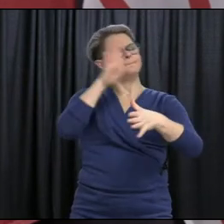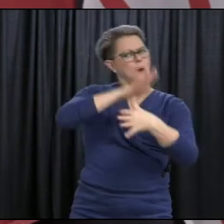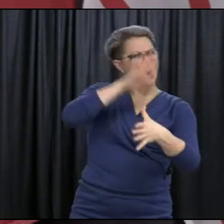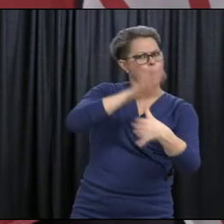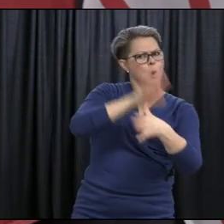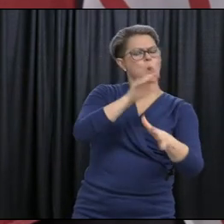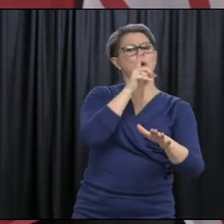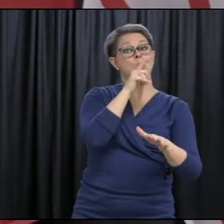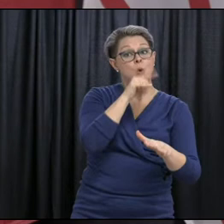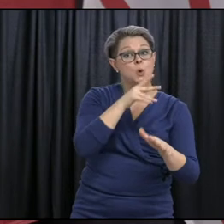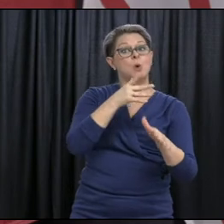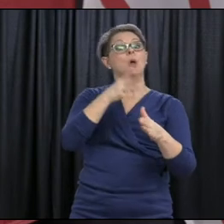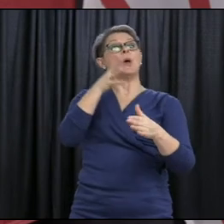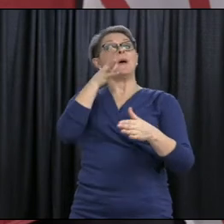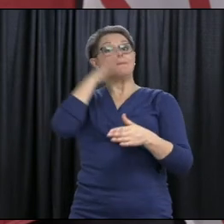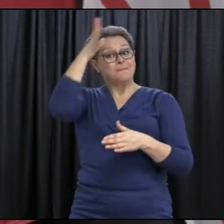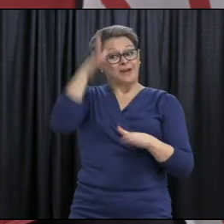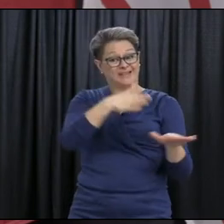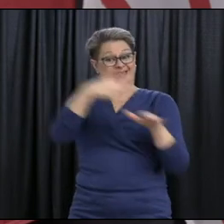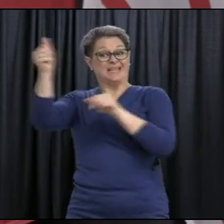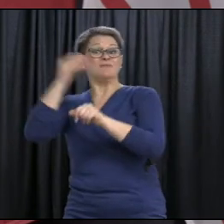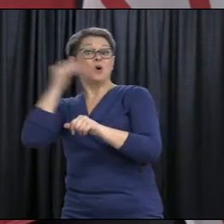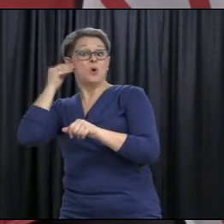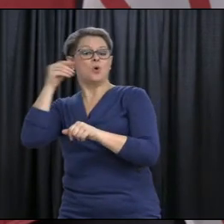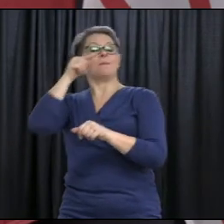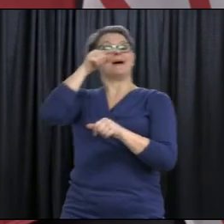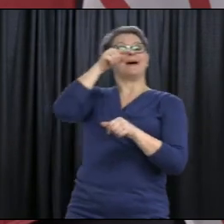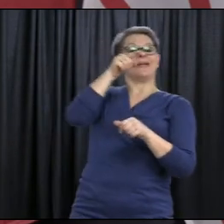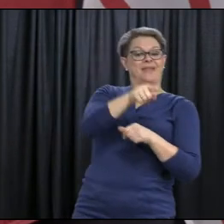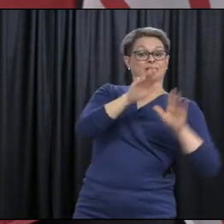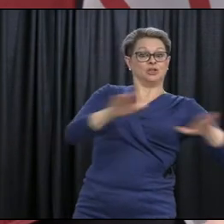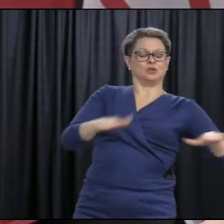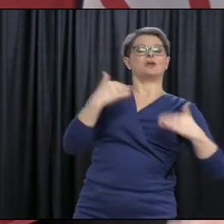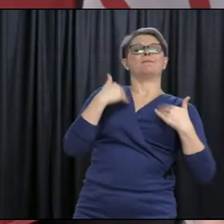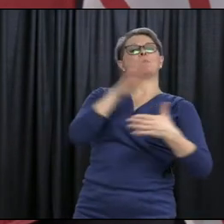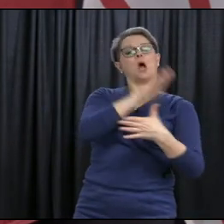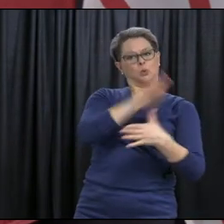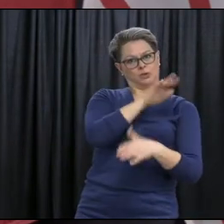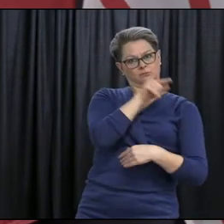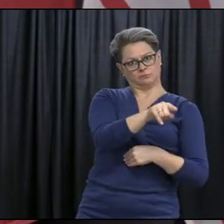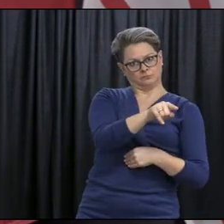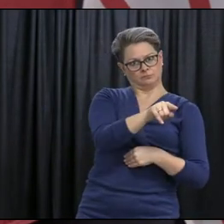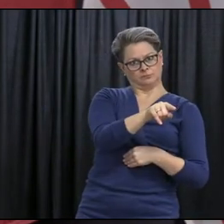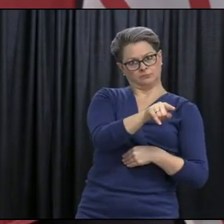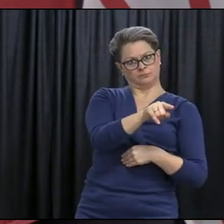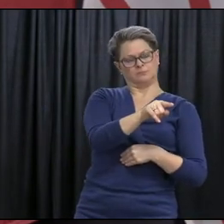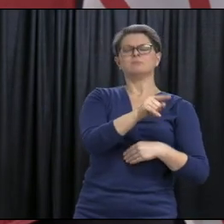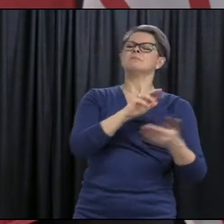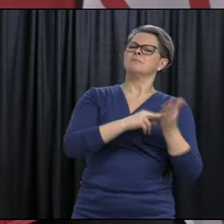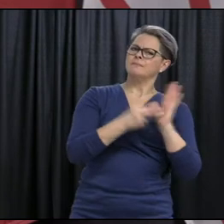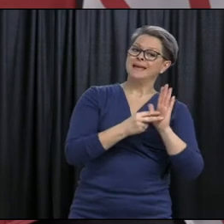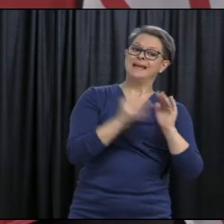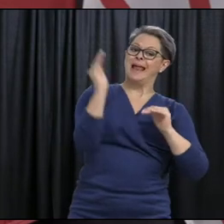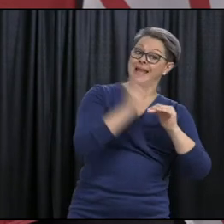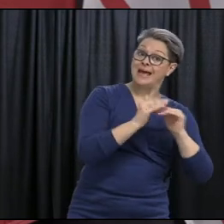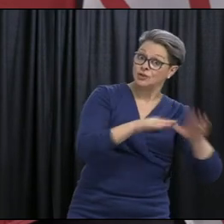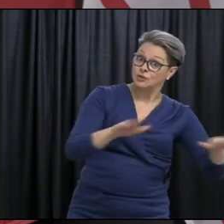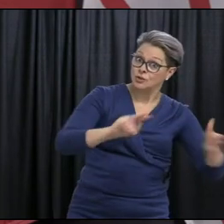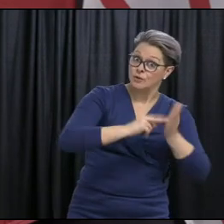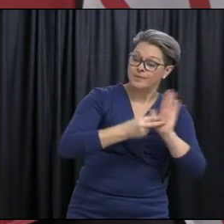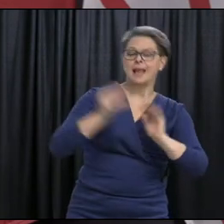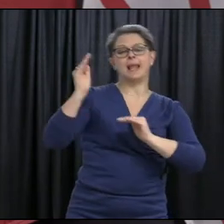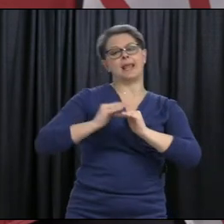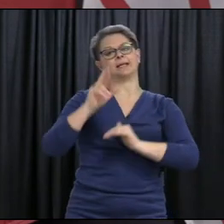workplace. Following this recommendation will help lessen attendance, thus reducing risk.